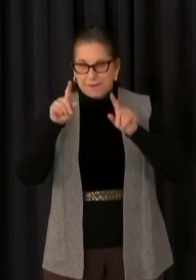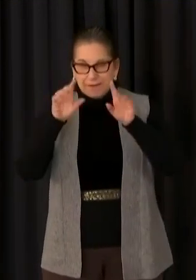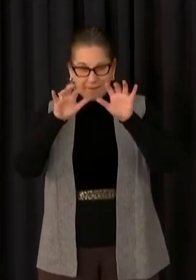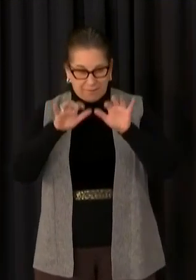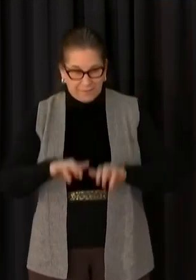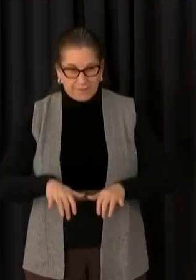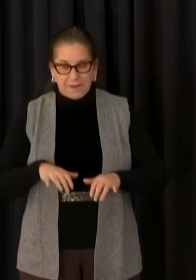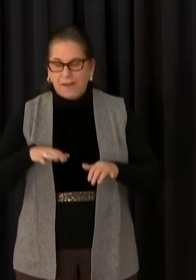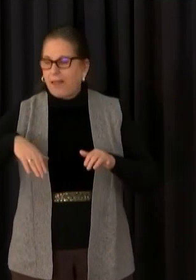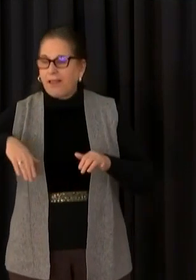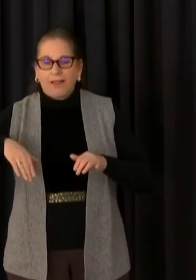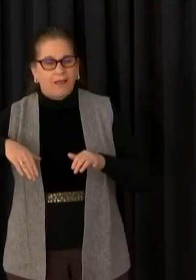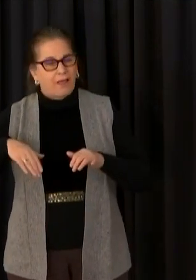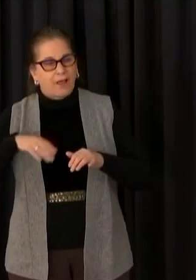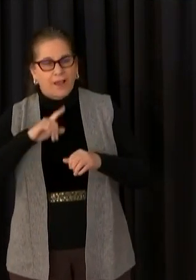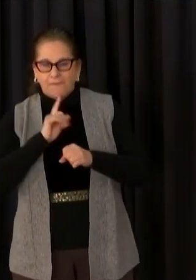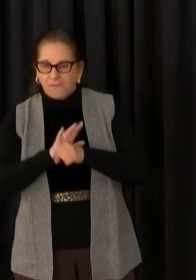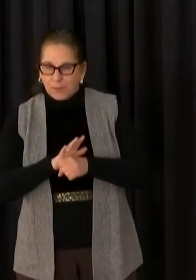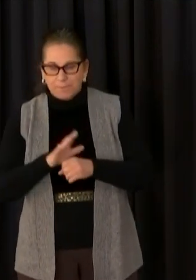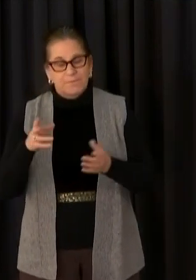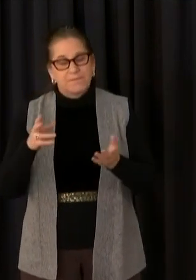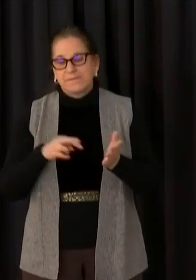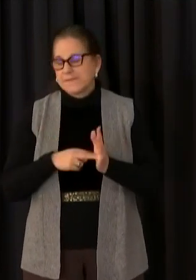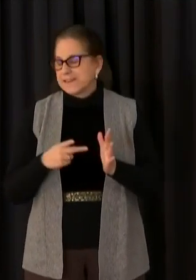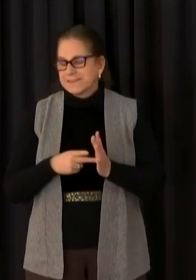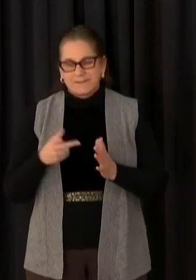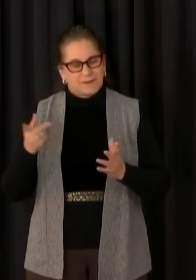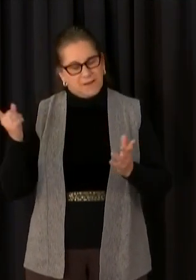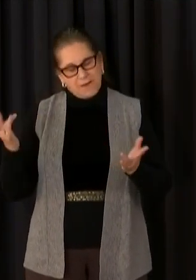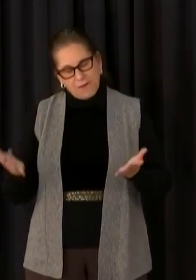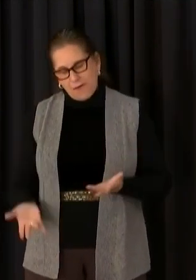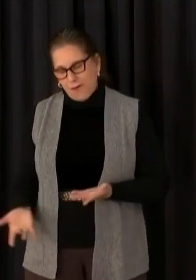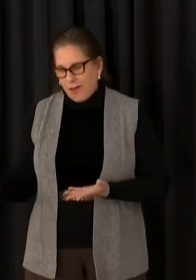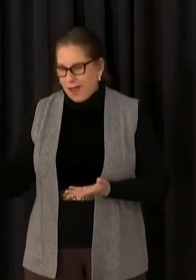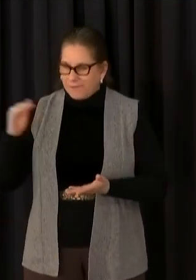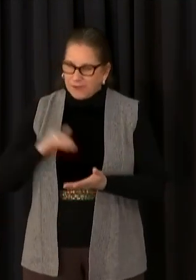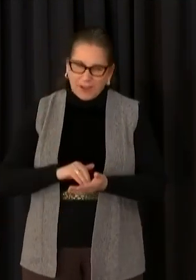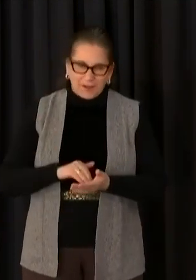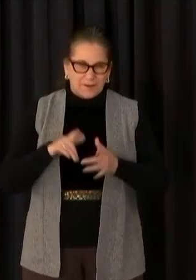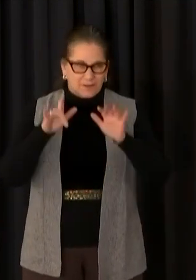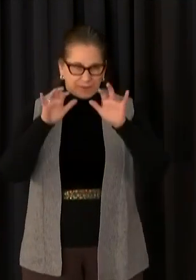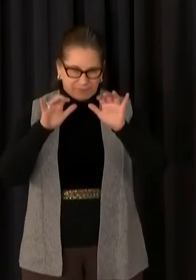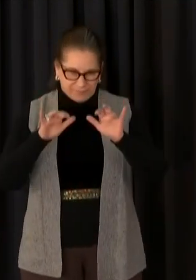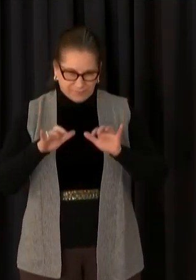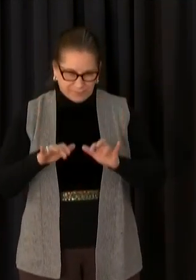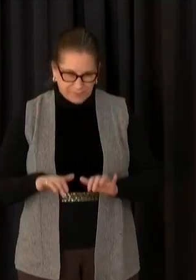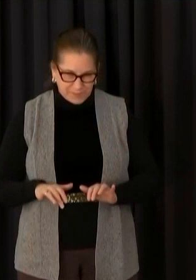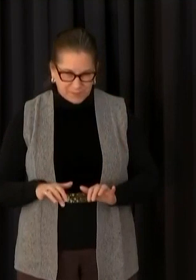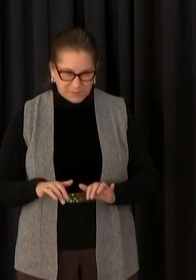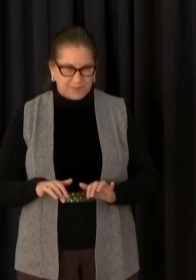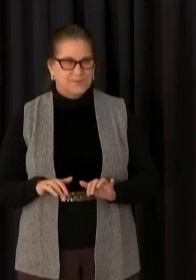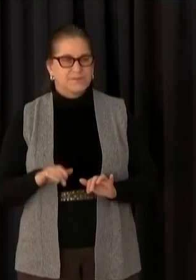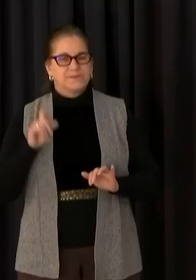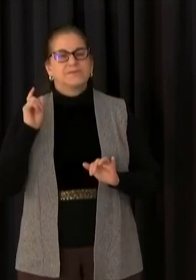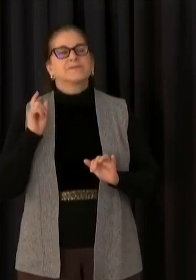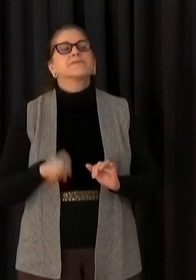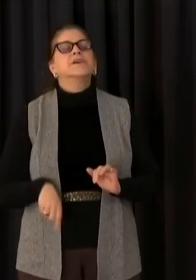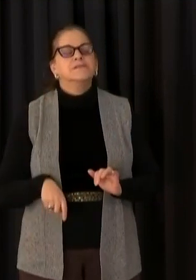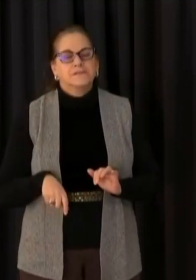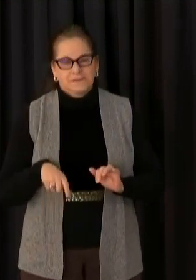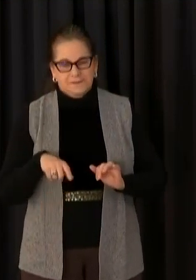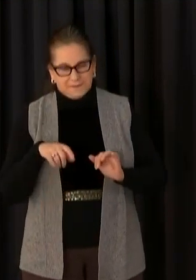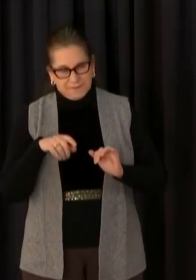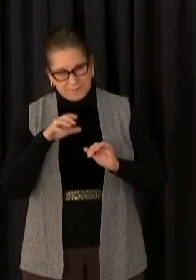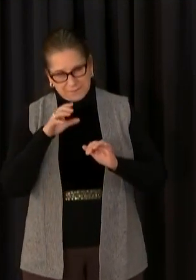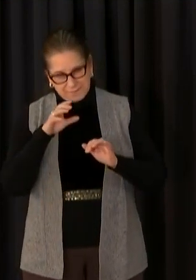have to do all of that over again. So the way the system should work is you should not be able to do any of that when